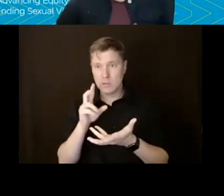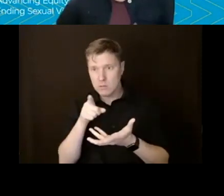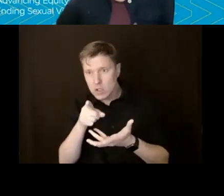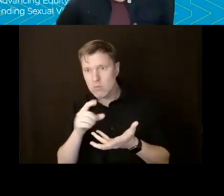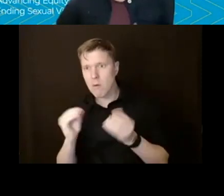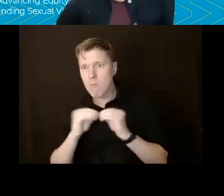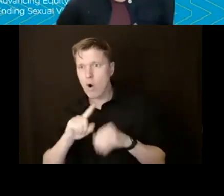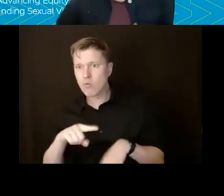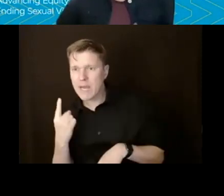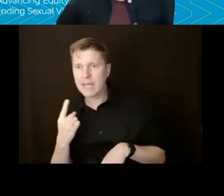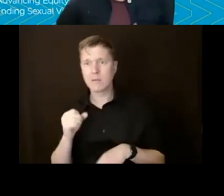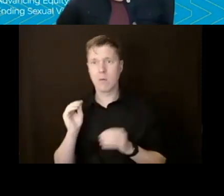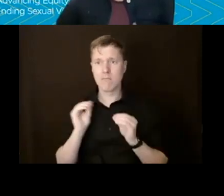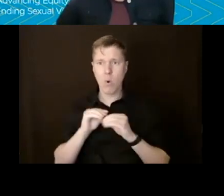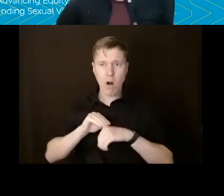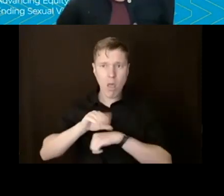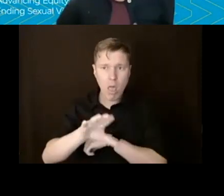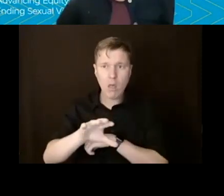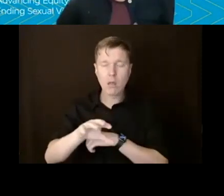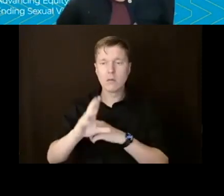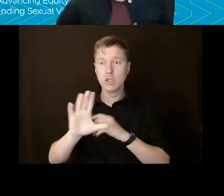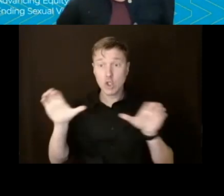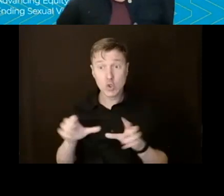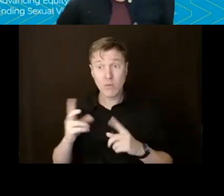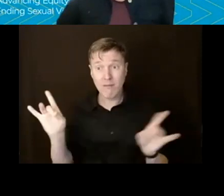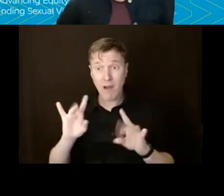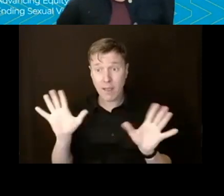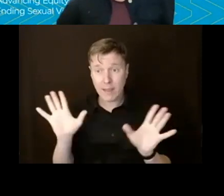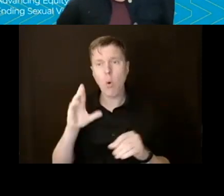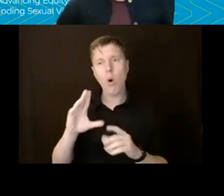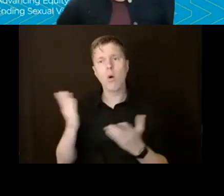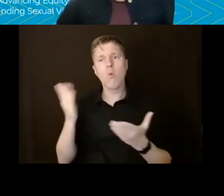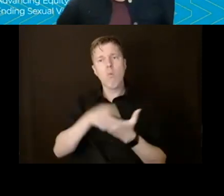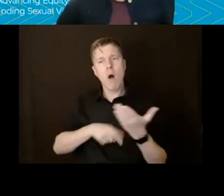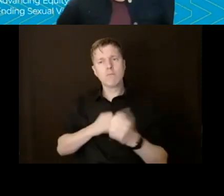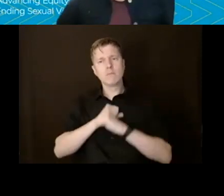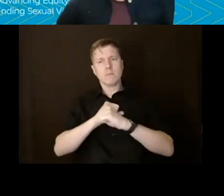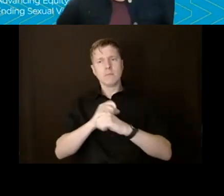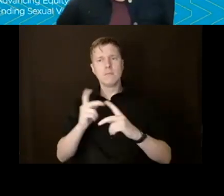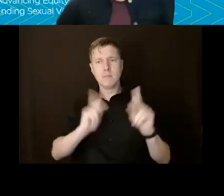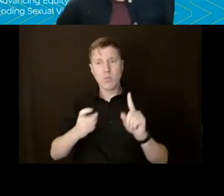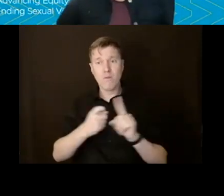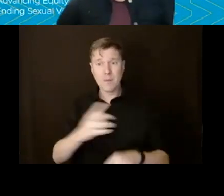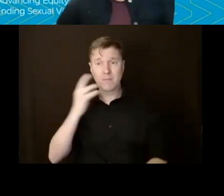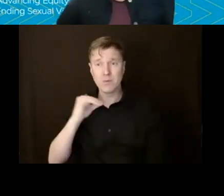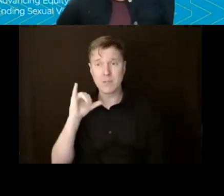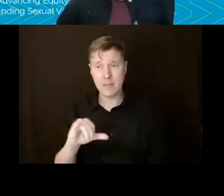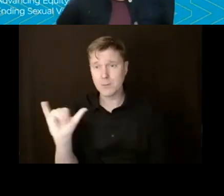or perpetuating violence, and also what protects people from experiencing or perpetuating violence. And